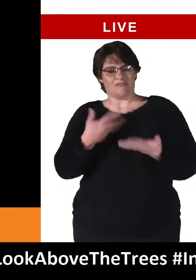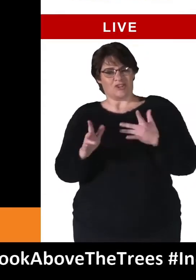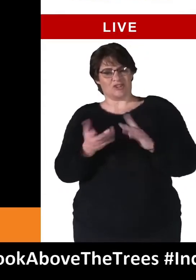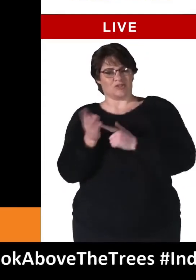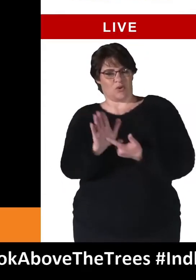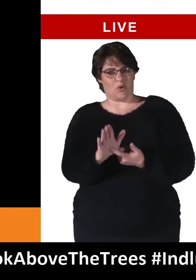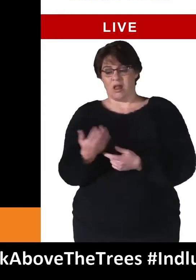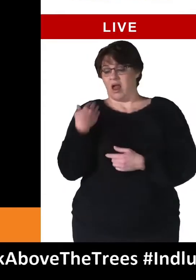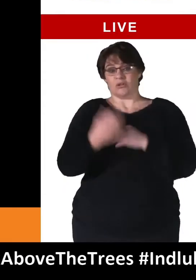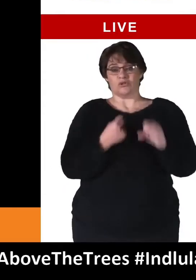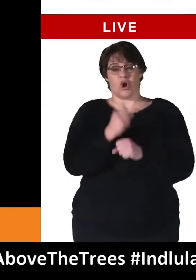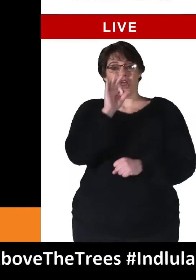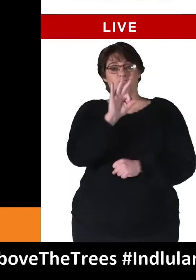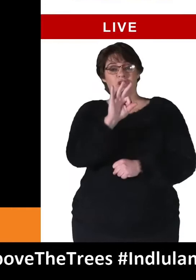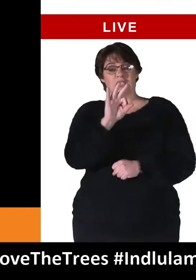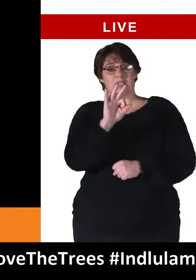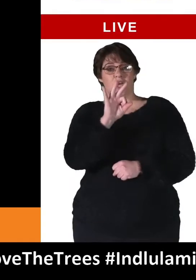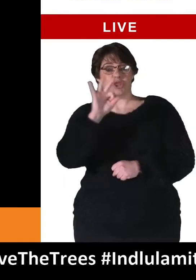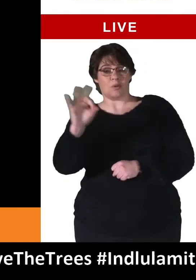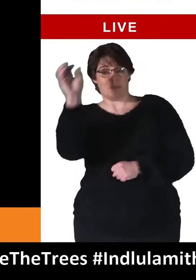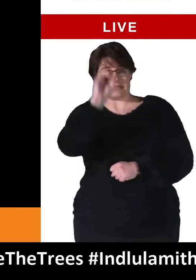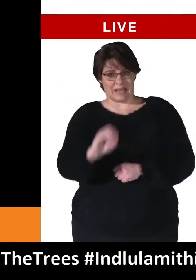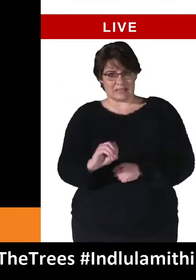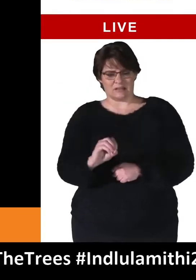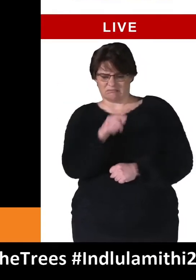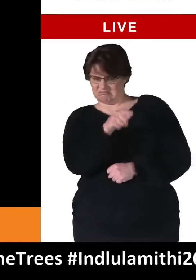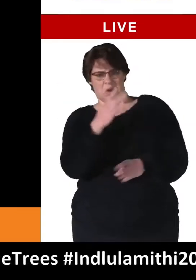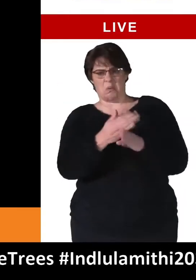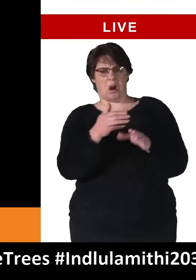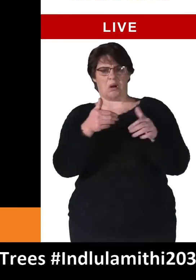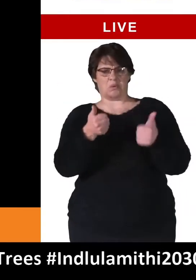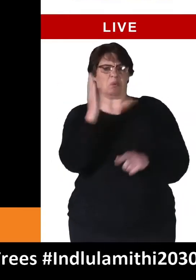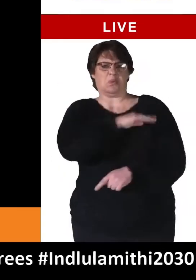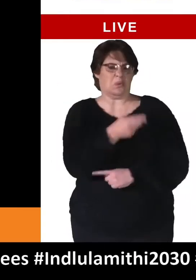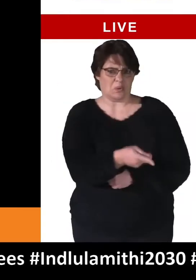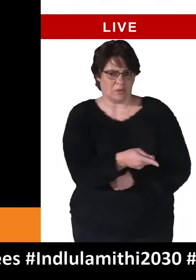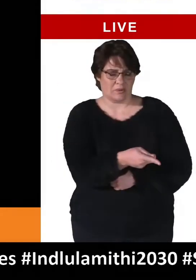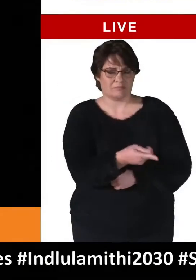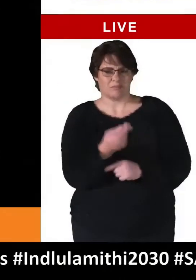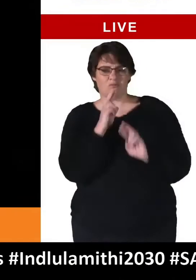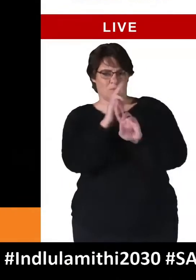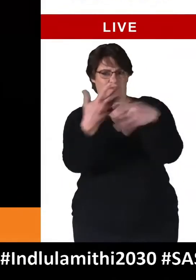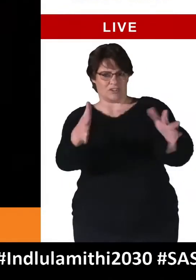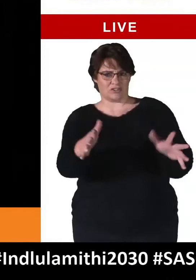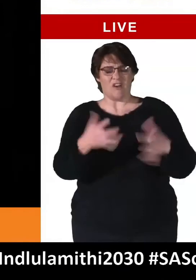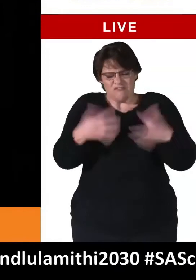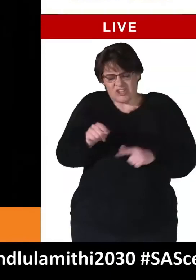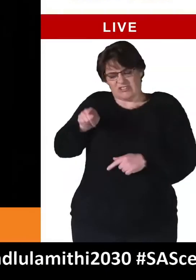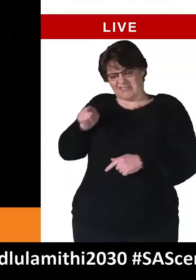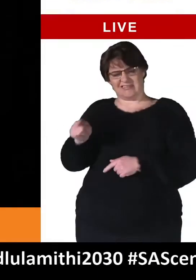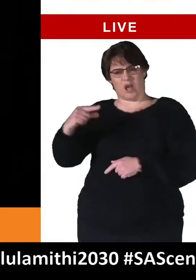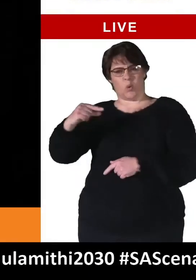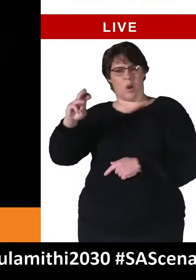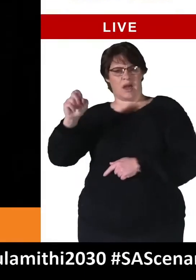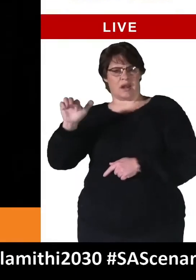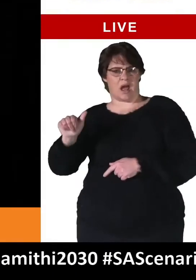year, 33% of municipalities were reported as dysfunctional. So that was already in Gwara-Gwara, but now it's